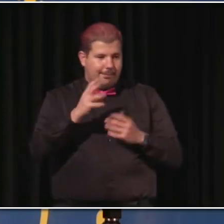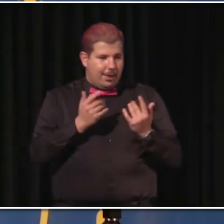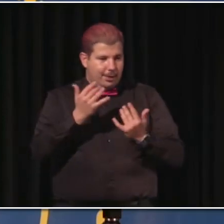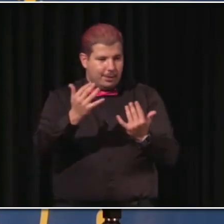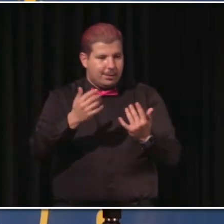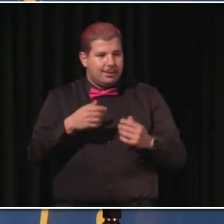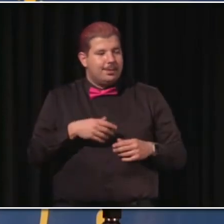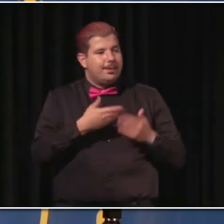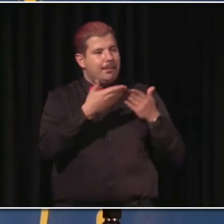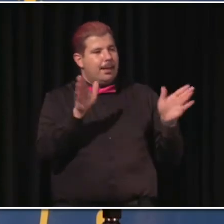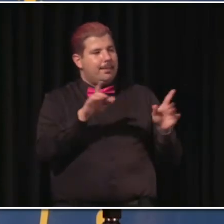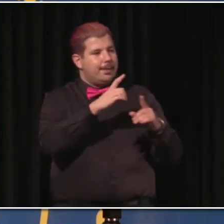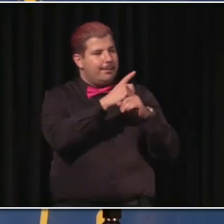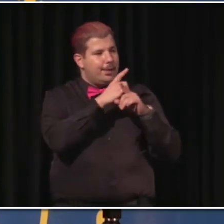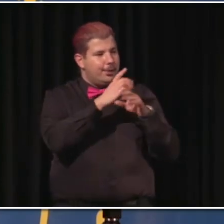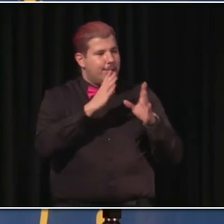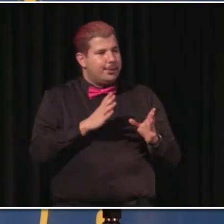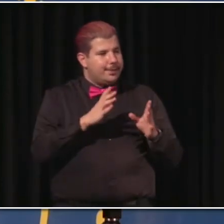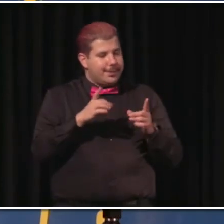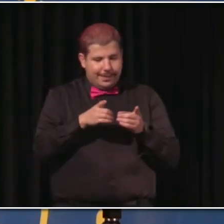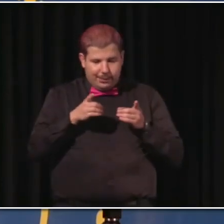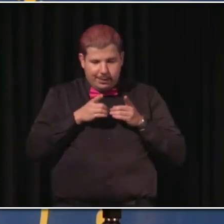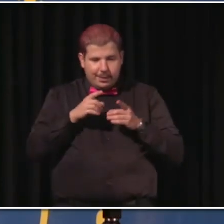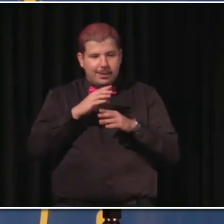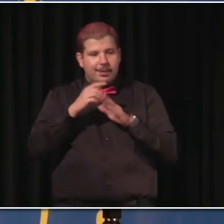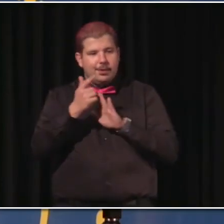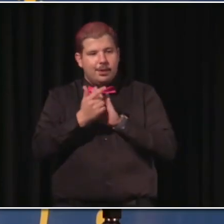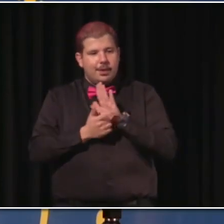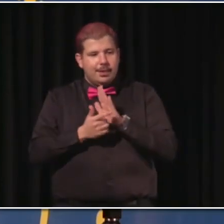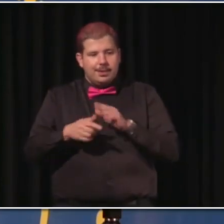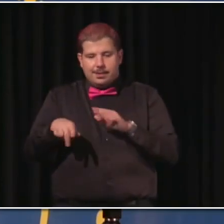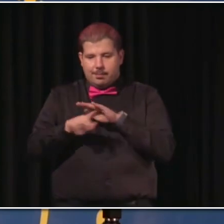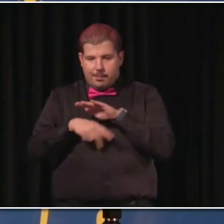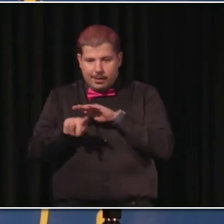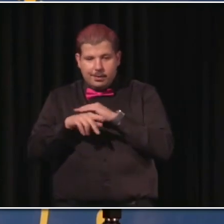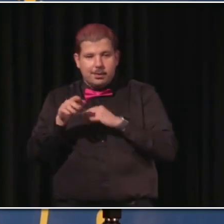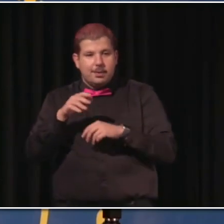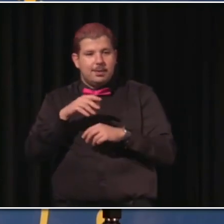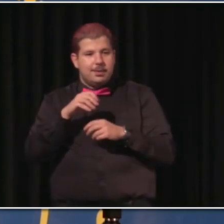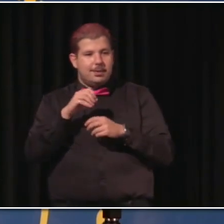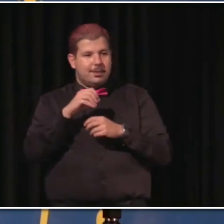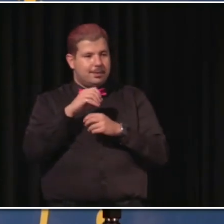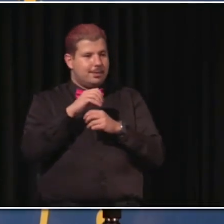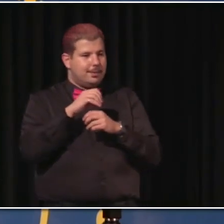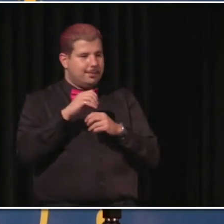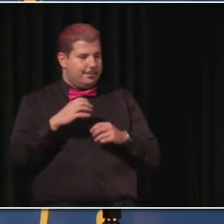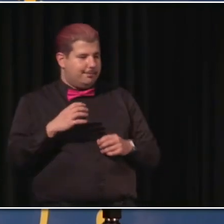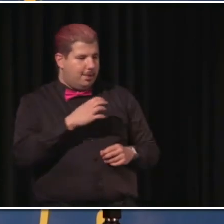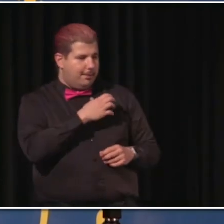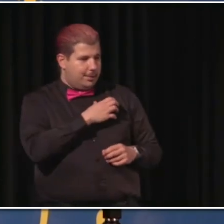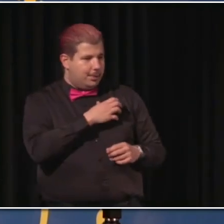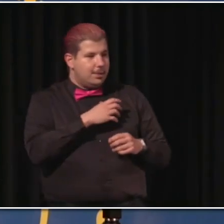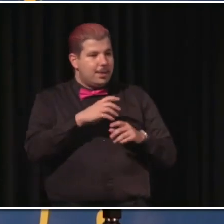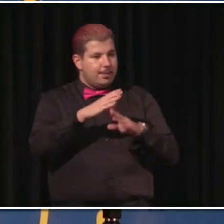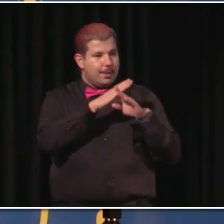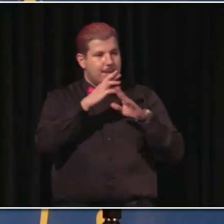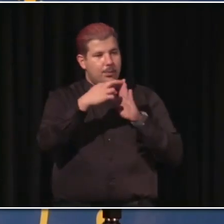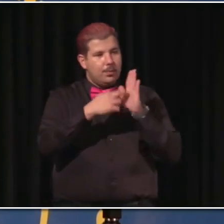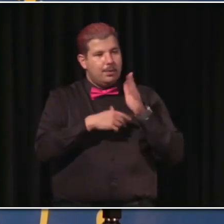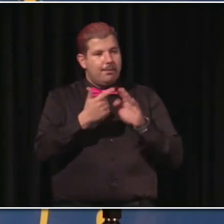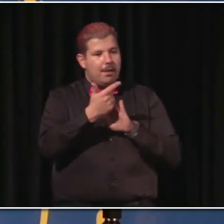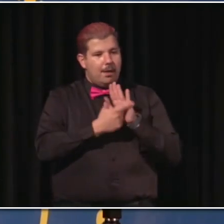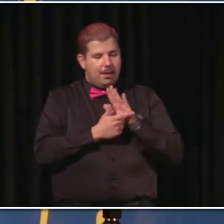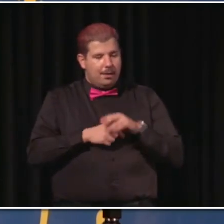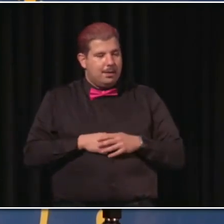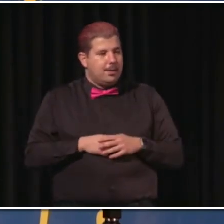public defenders and district attorneys and probation officers who uphold the rule of law, the social workers and mental